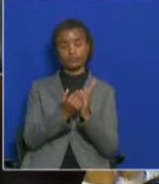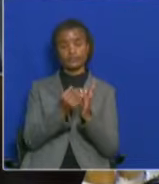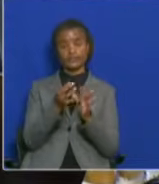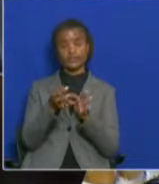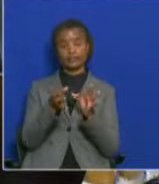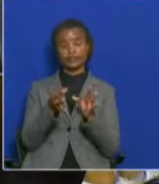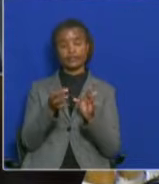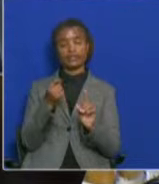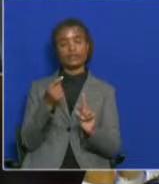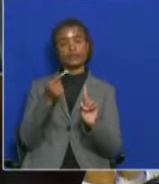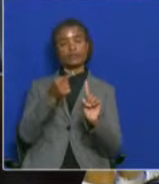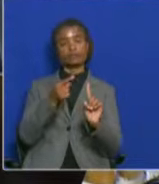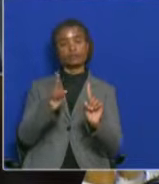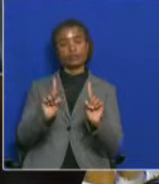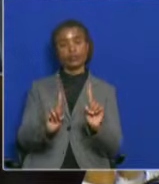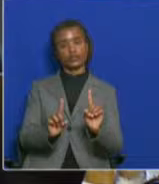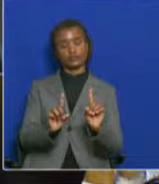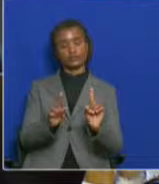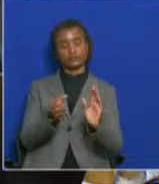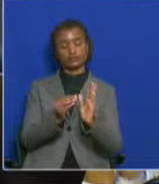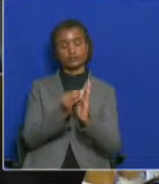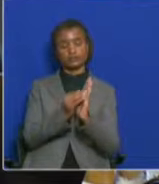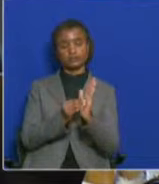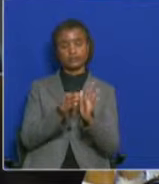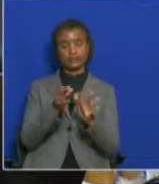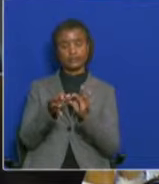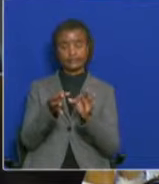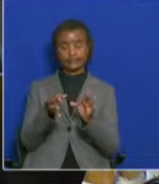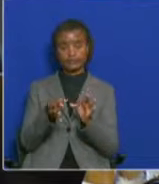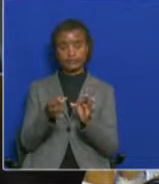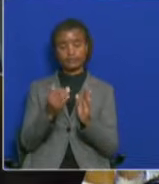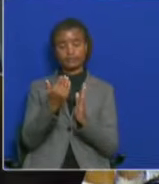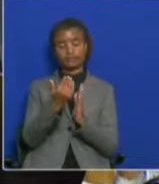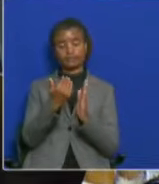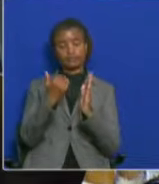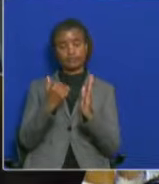And if we could just scroll down,